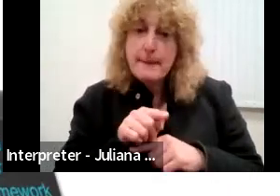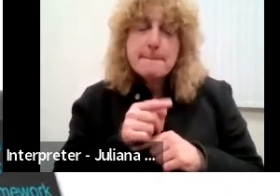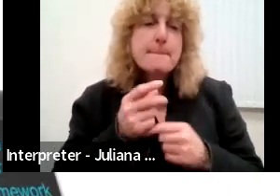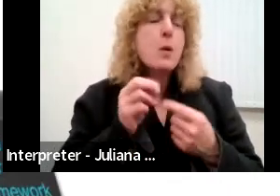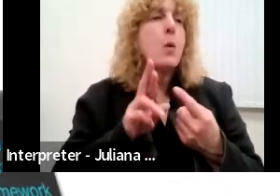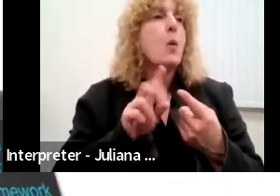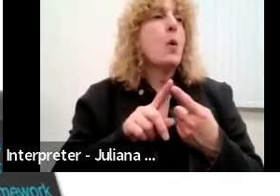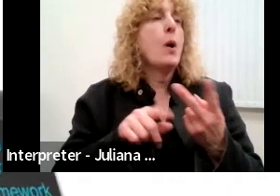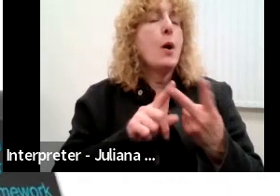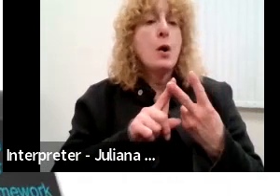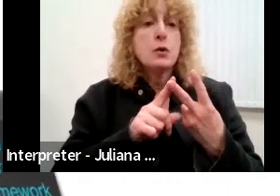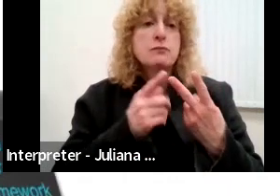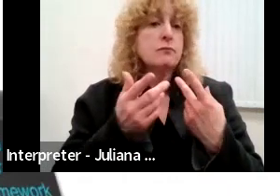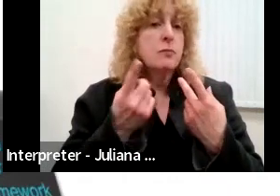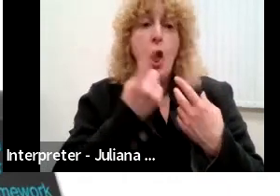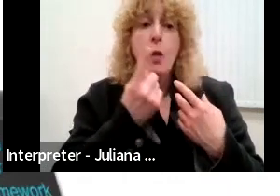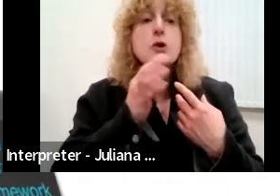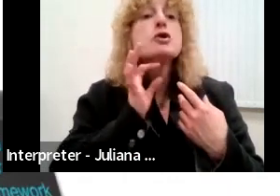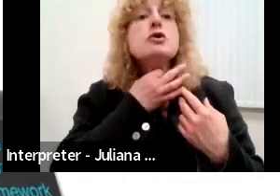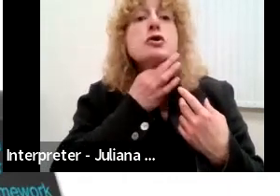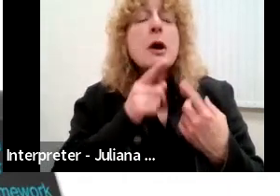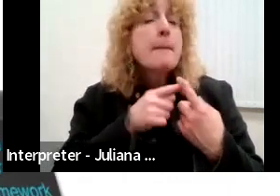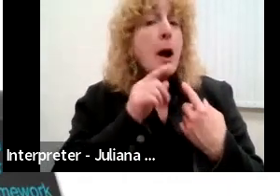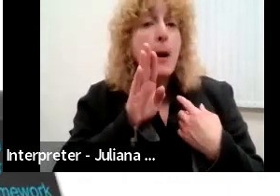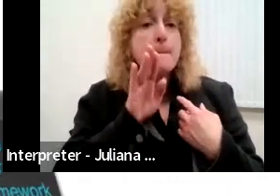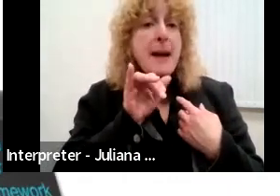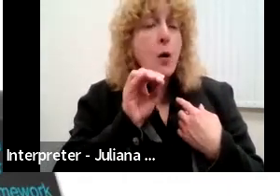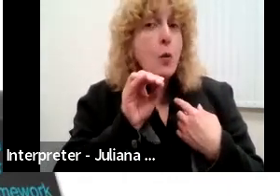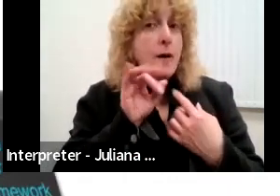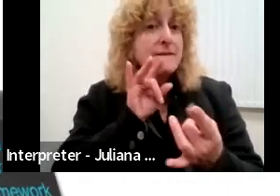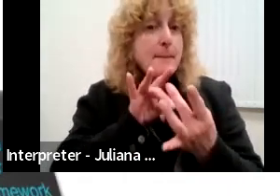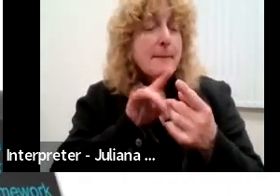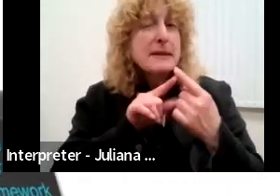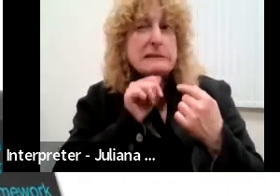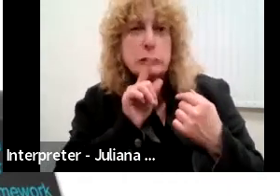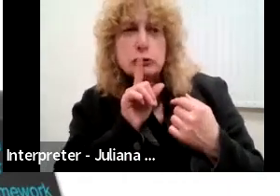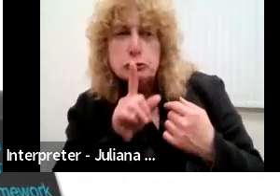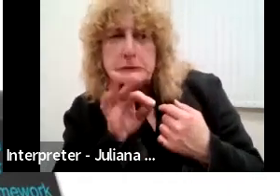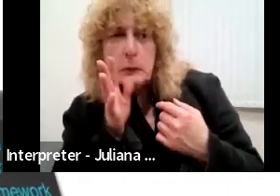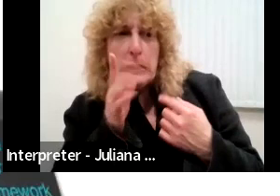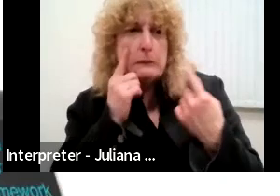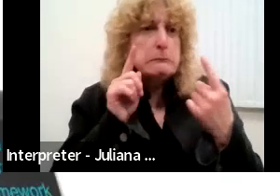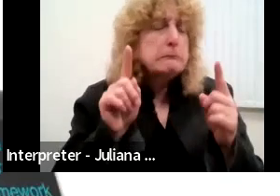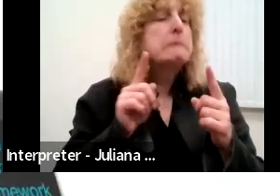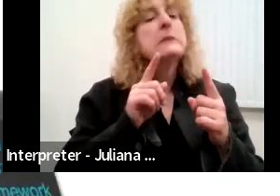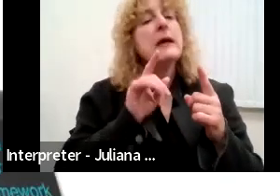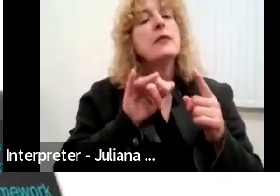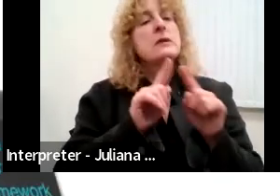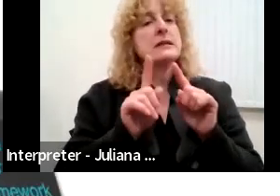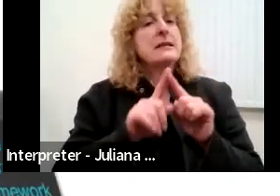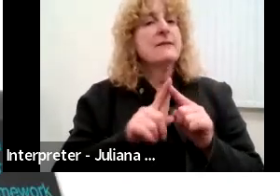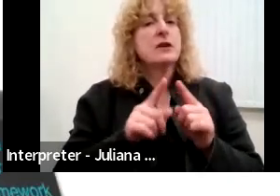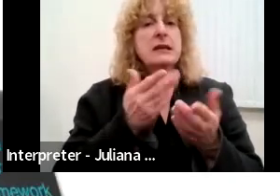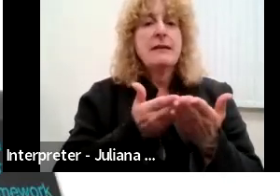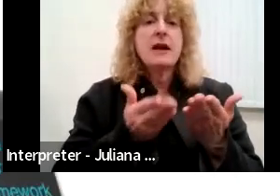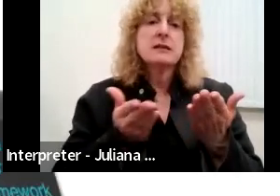or even if you've always been curious about biofeedback, but you're not sure if it'll work for you. These are just a couple of different devices